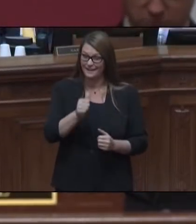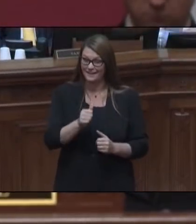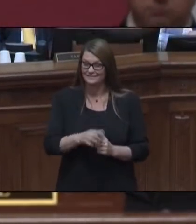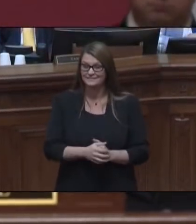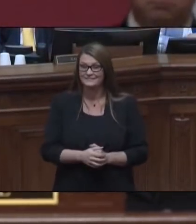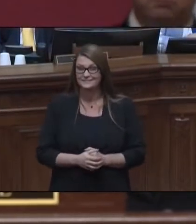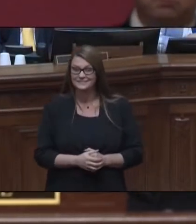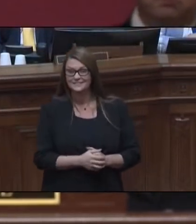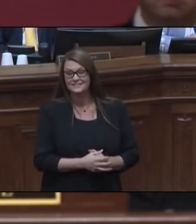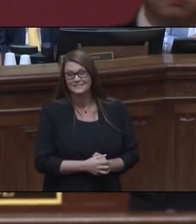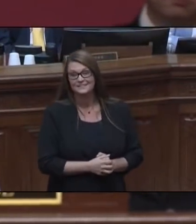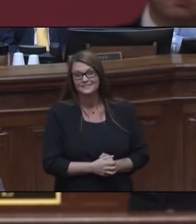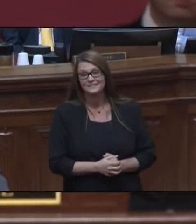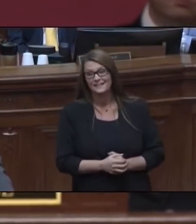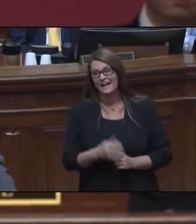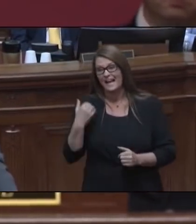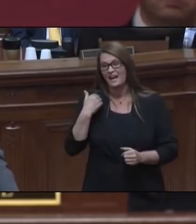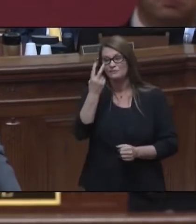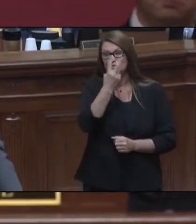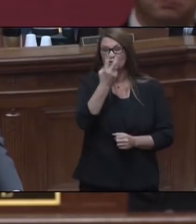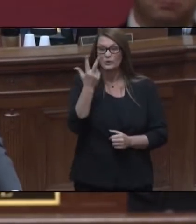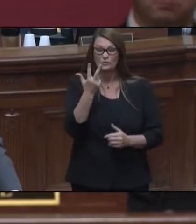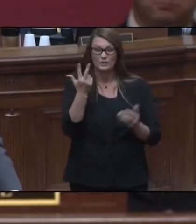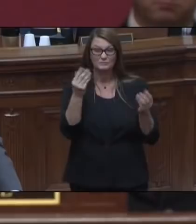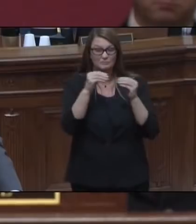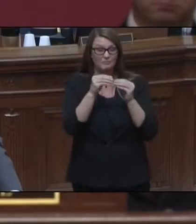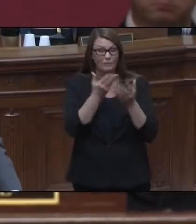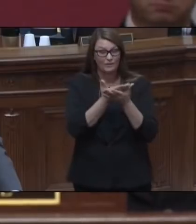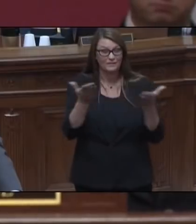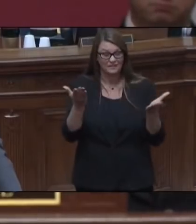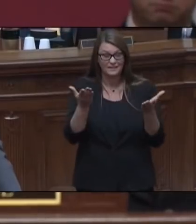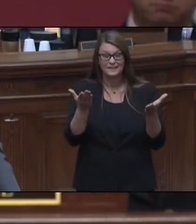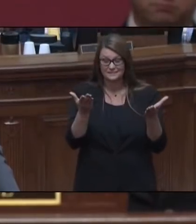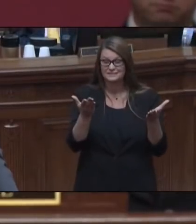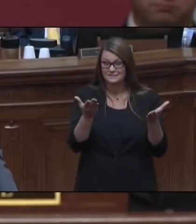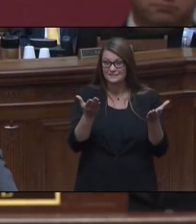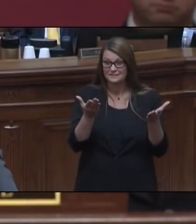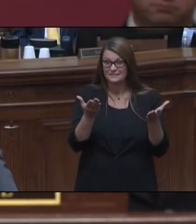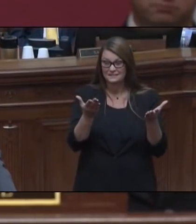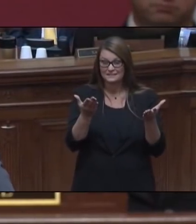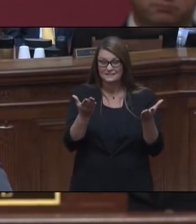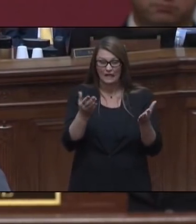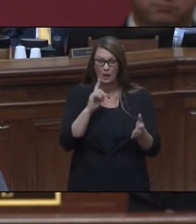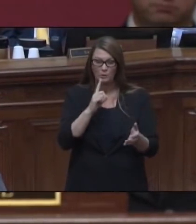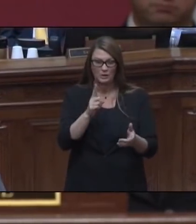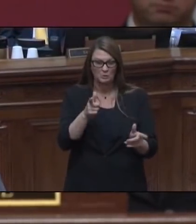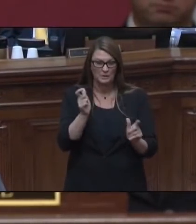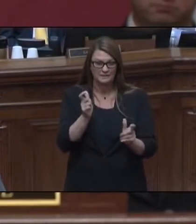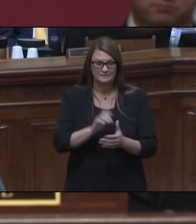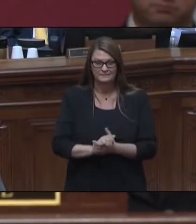But I've got to just make two or three more things, say two or three more things to you very quickly.